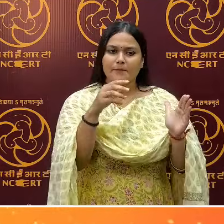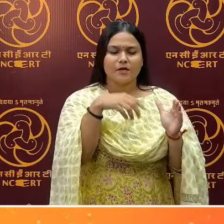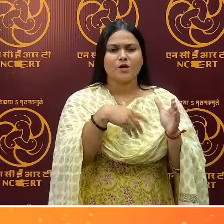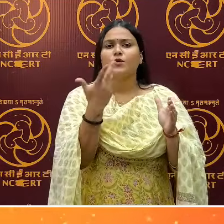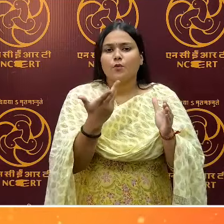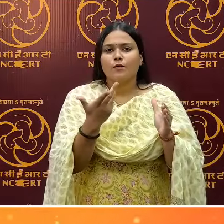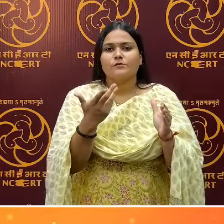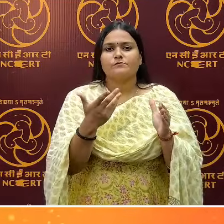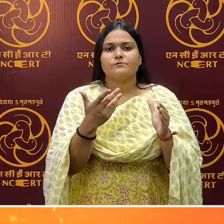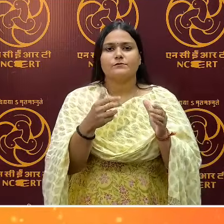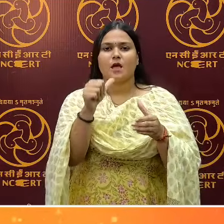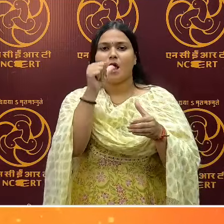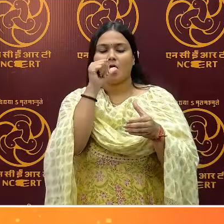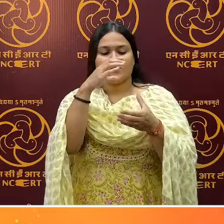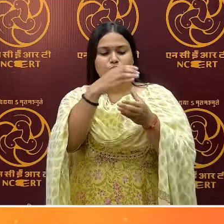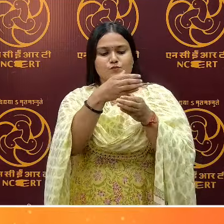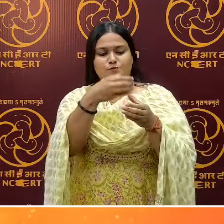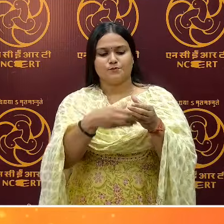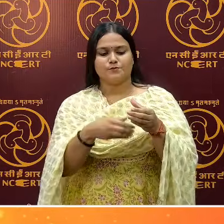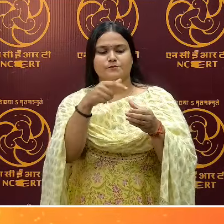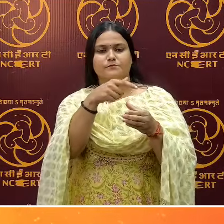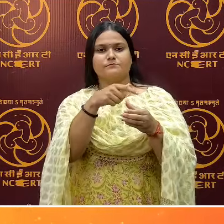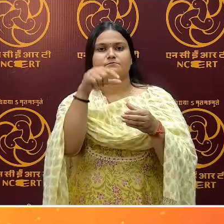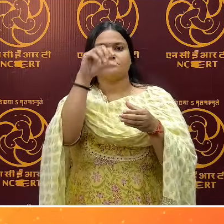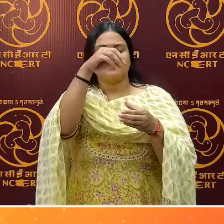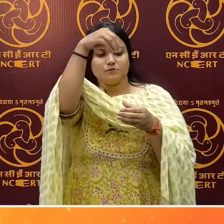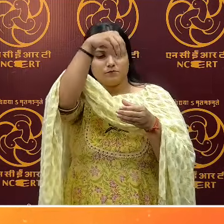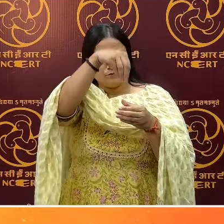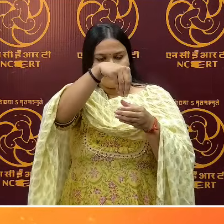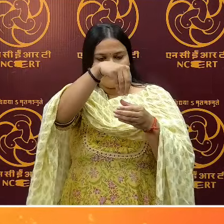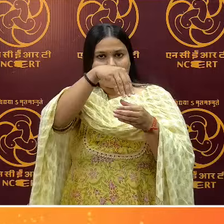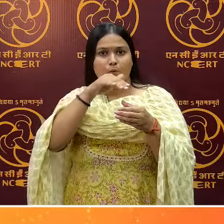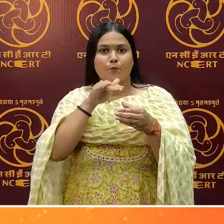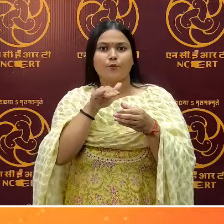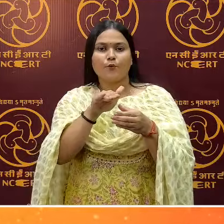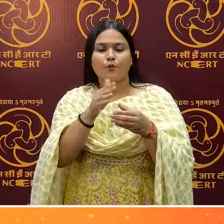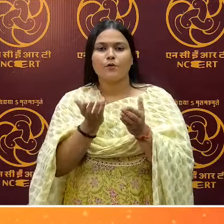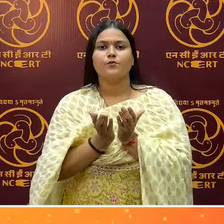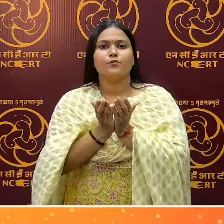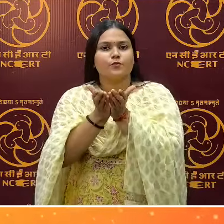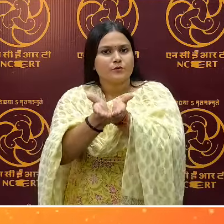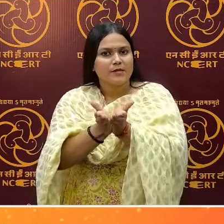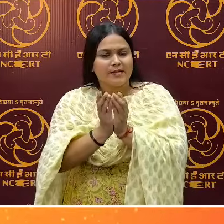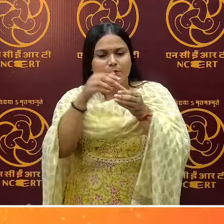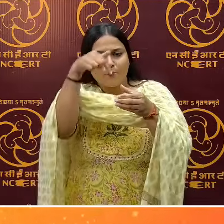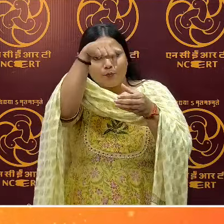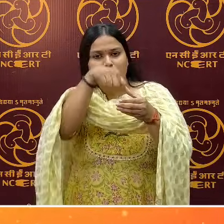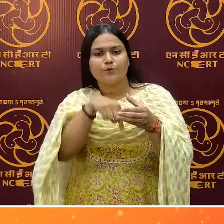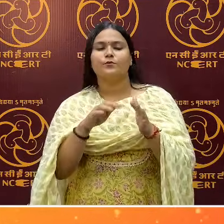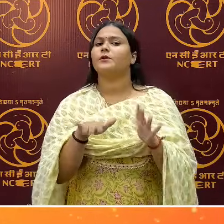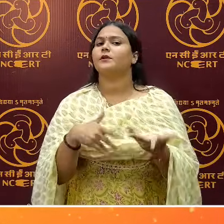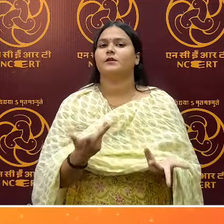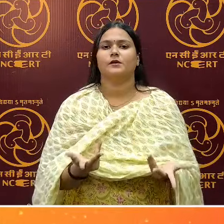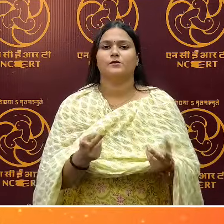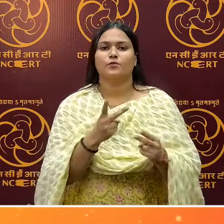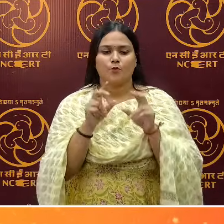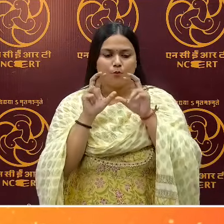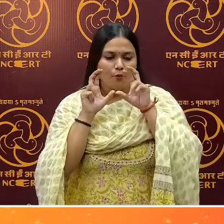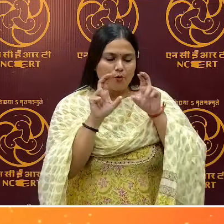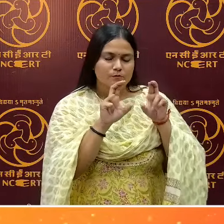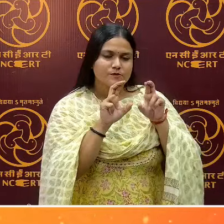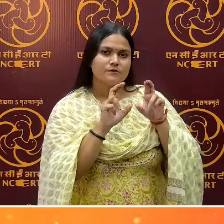of water, right, and then observe whether it is sinking or floating. It is the sponge, right? And next activity, you have